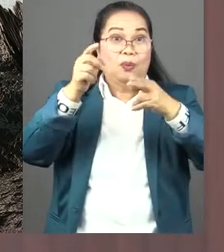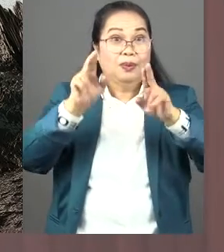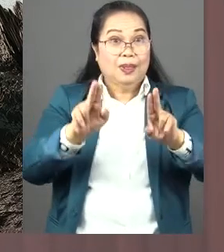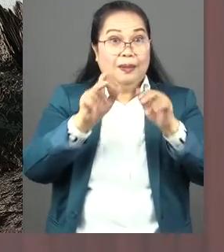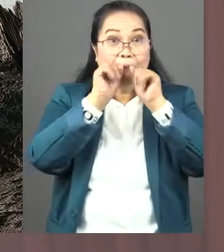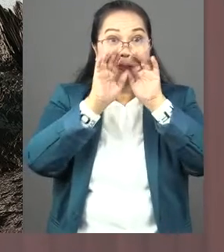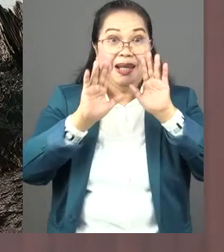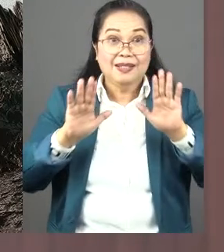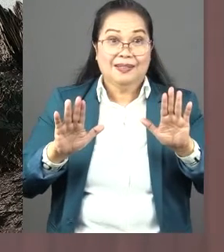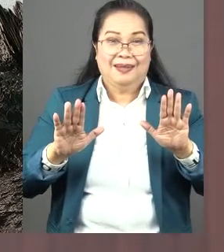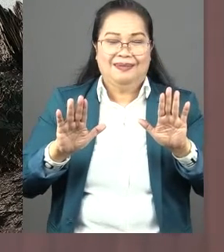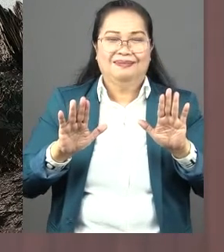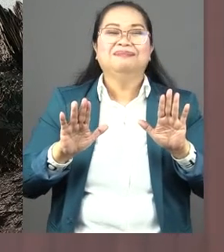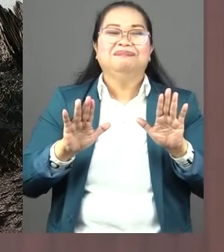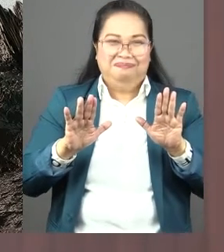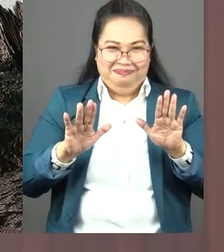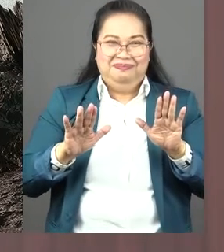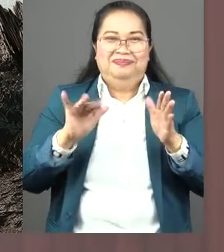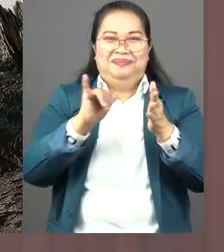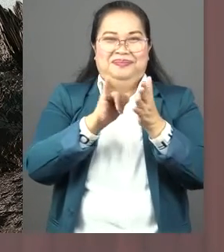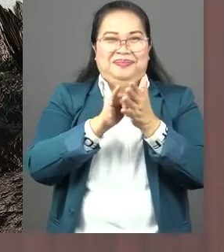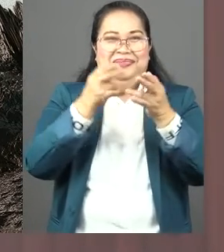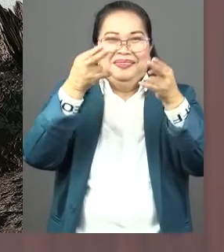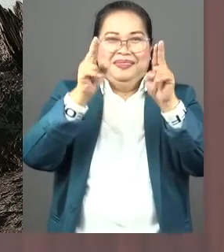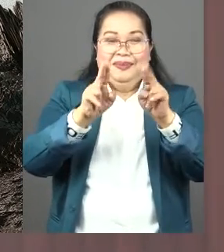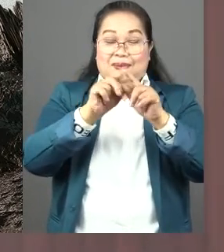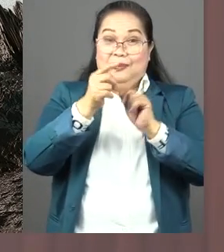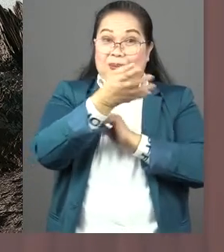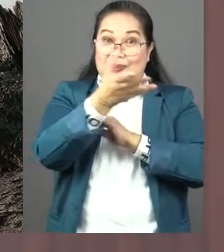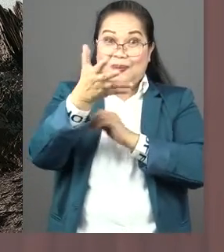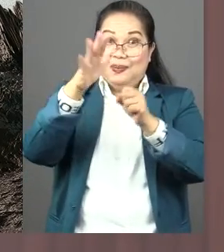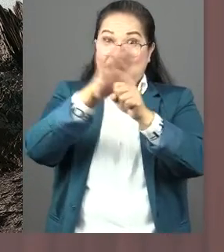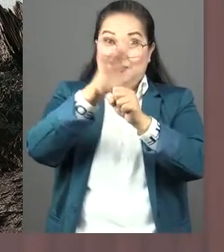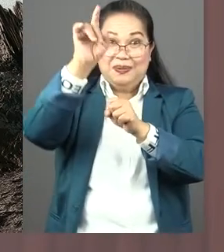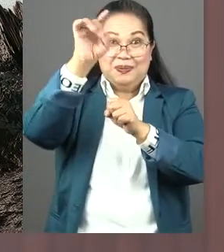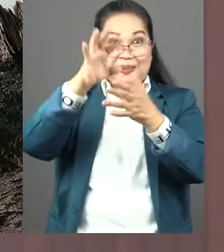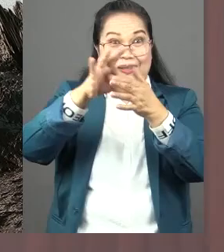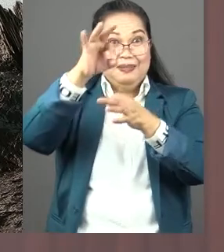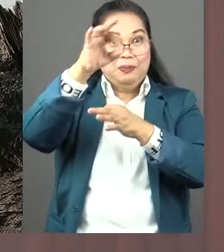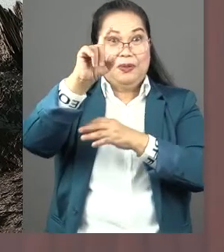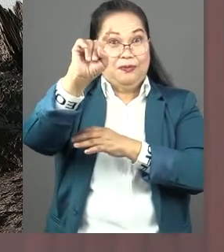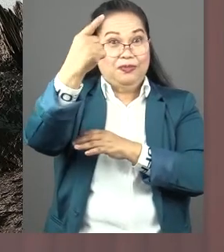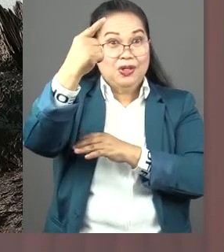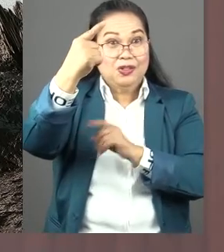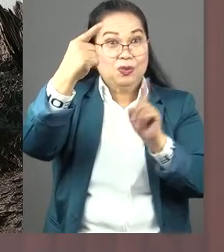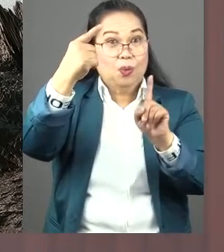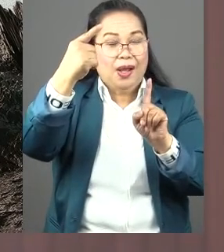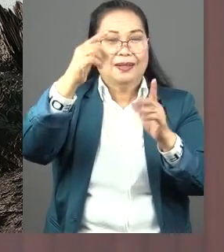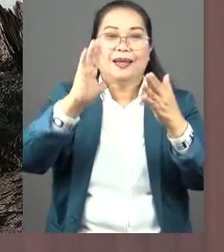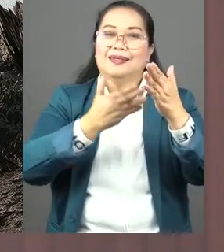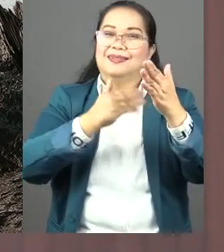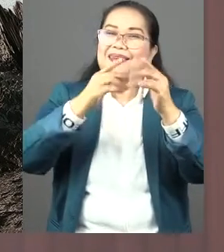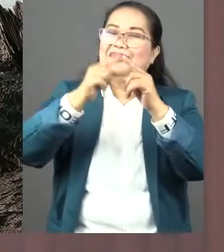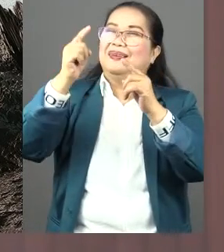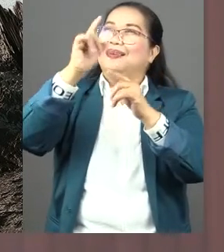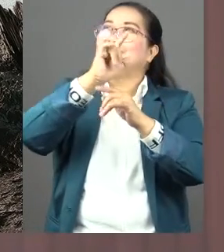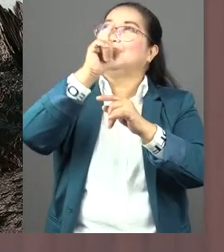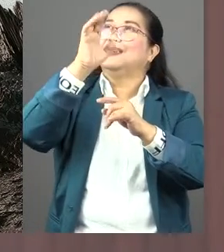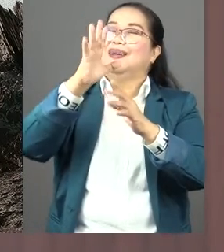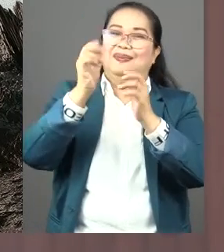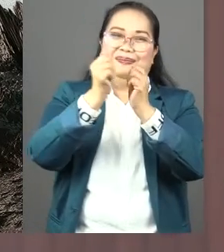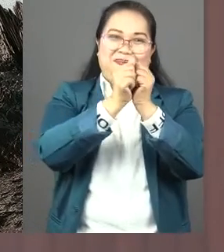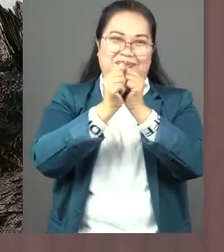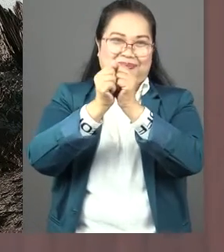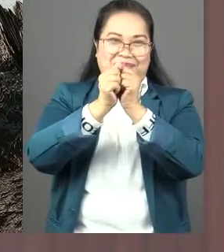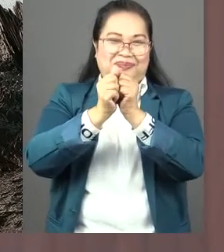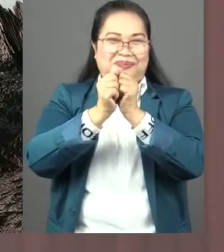blessings? These are what happens to those who are filled with God's Spirit. First, singing to God and one another, because that's